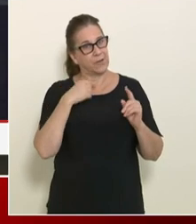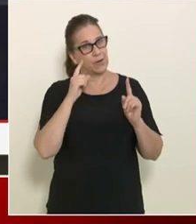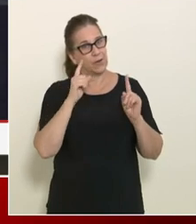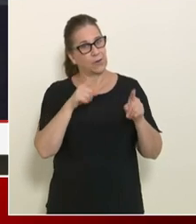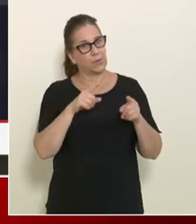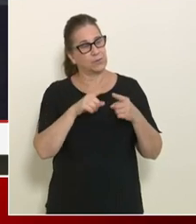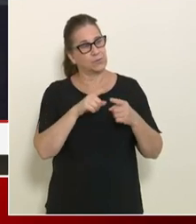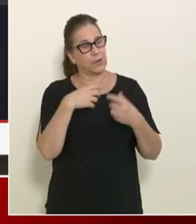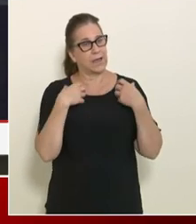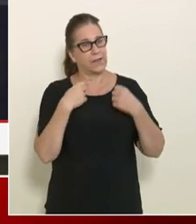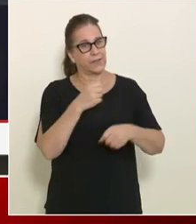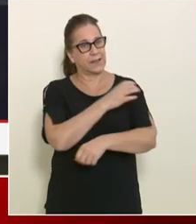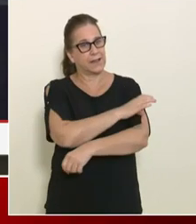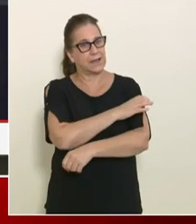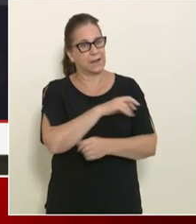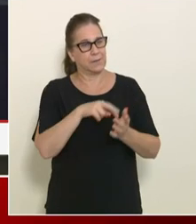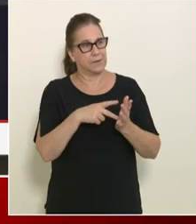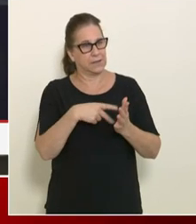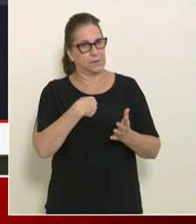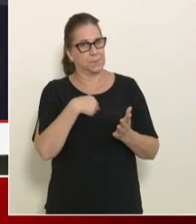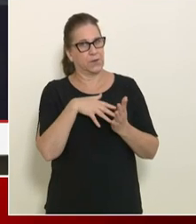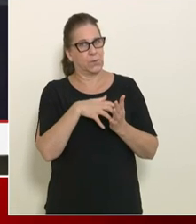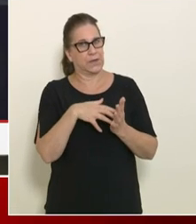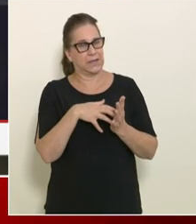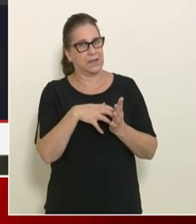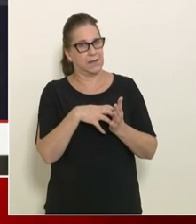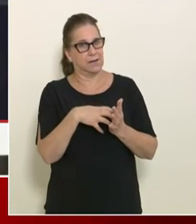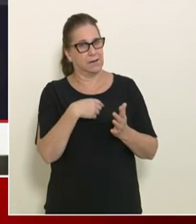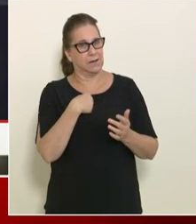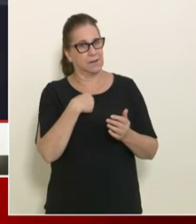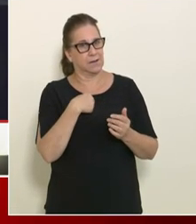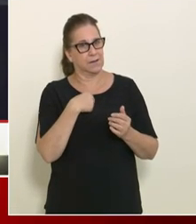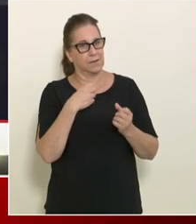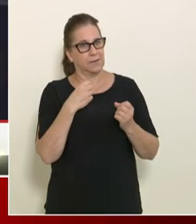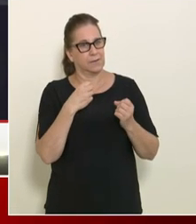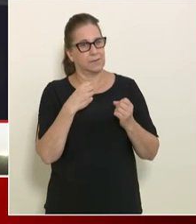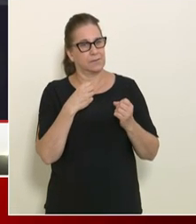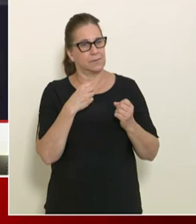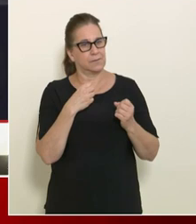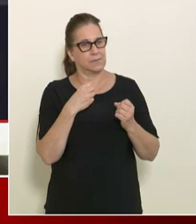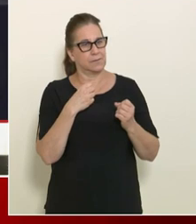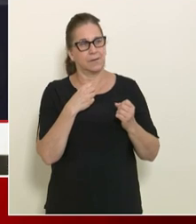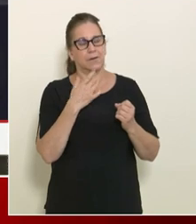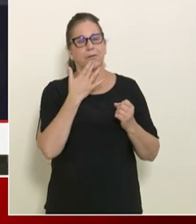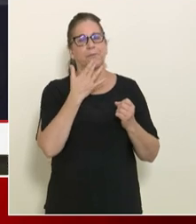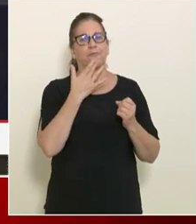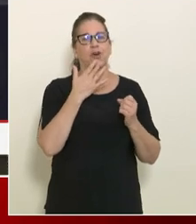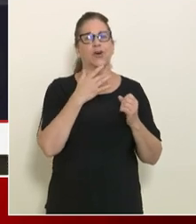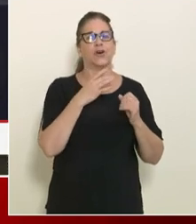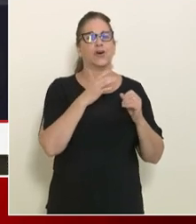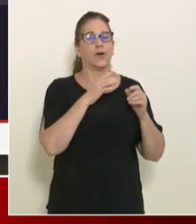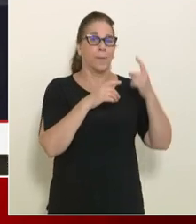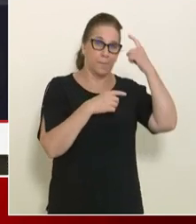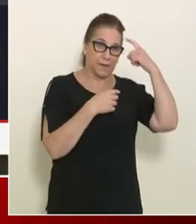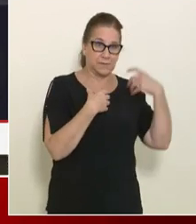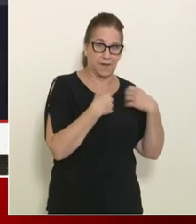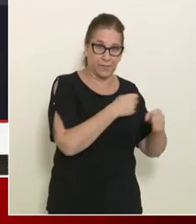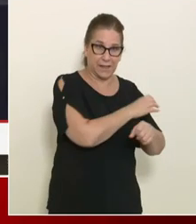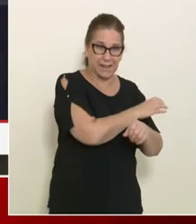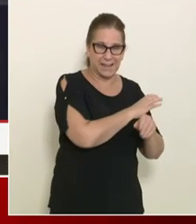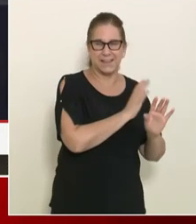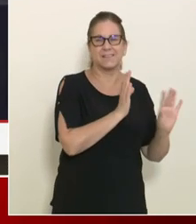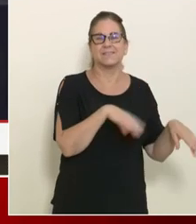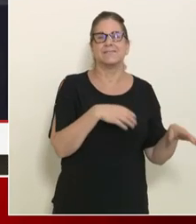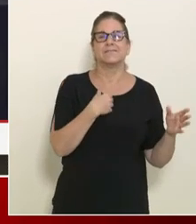the yesteryears, if I can say it that way, is that they would go to their pastor and talk to the problem to the pastor, and they pray